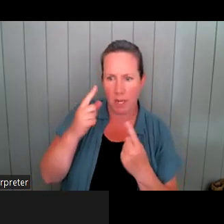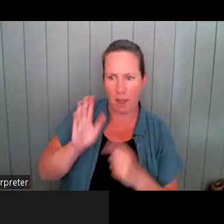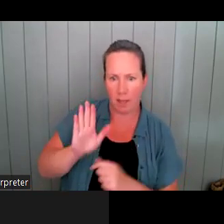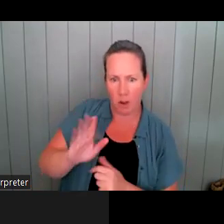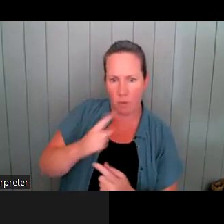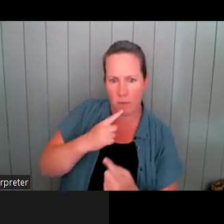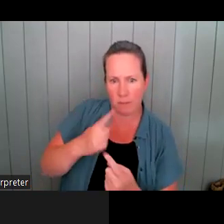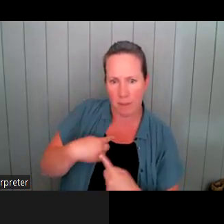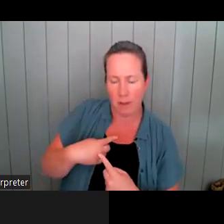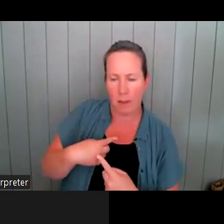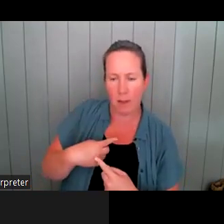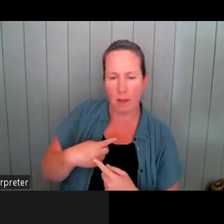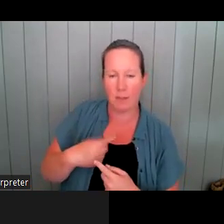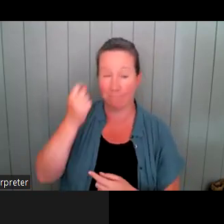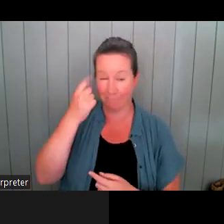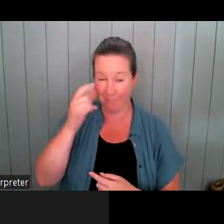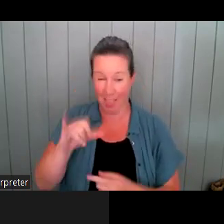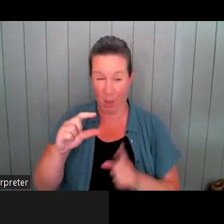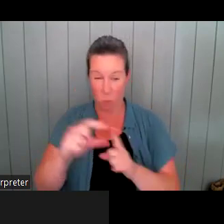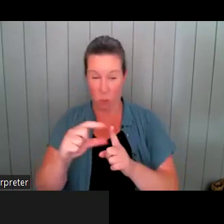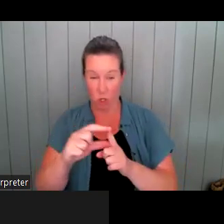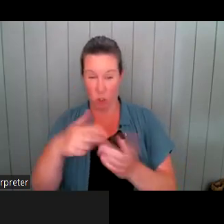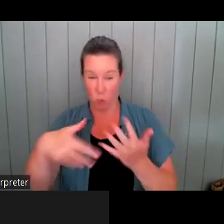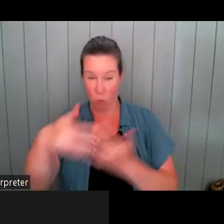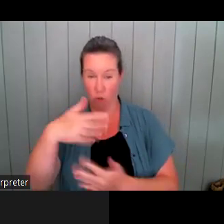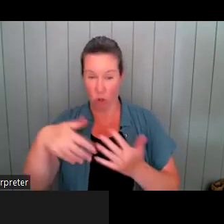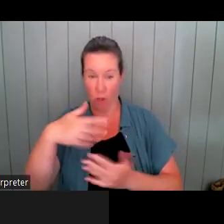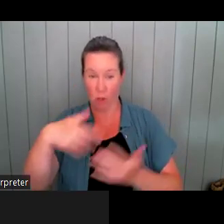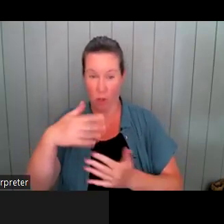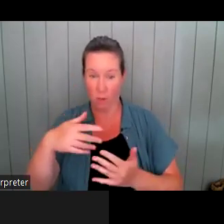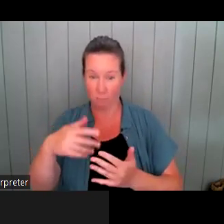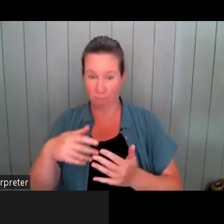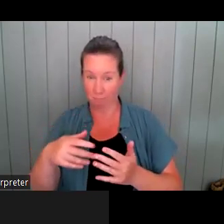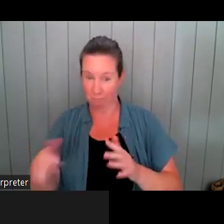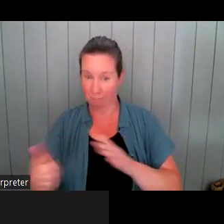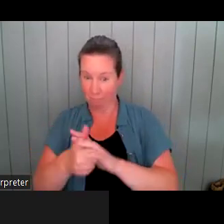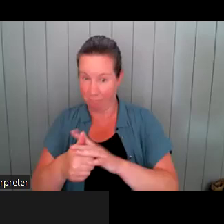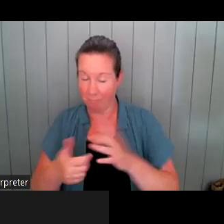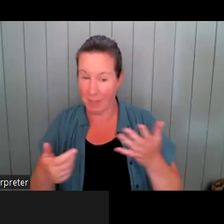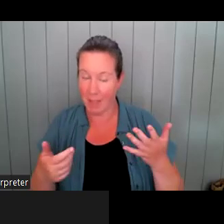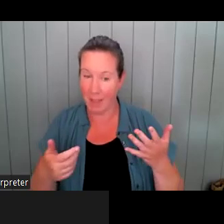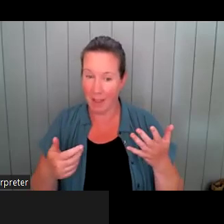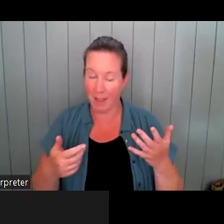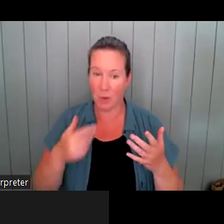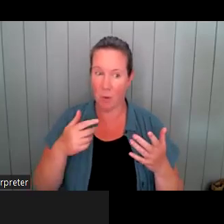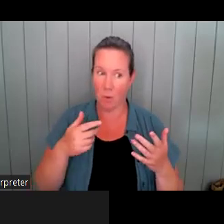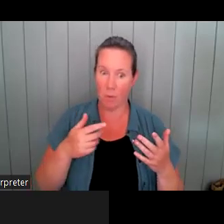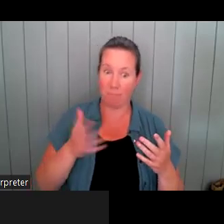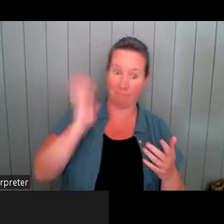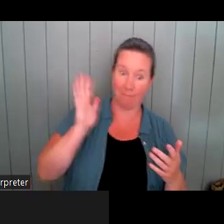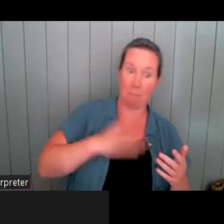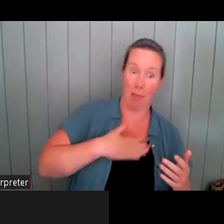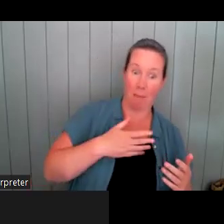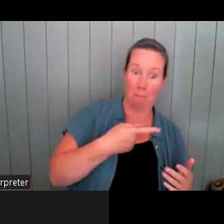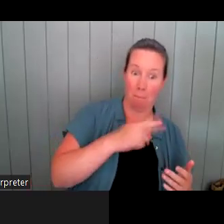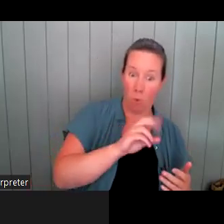the profile, that's one of the areas we talked about, and it's coming up again. So if your interest profile